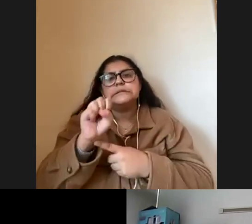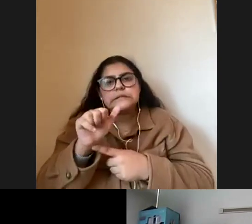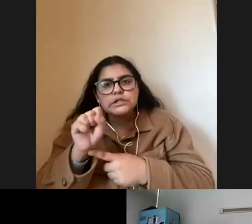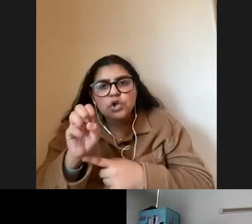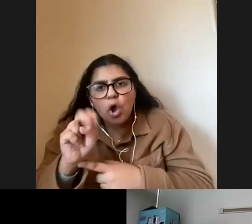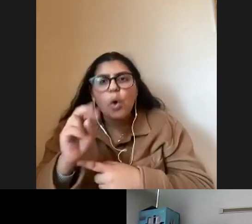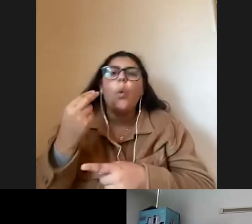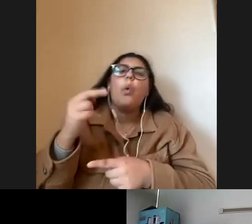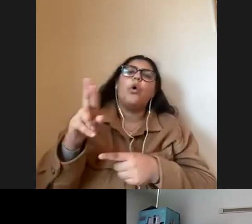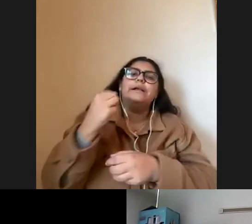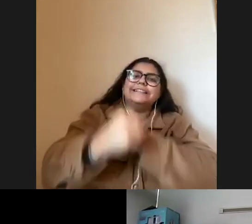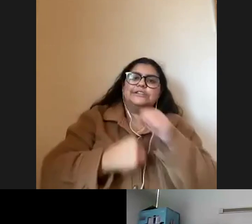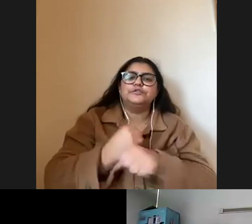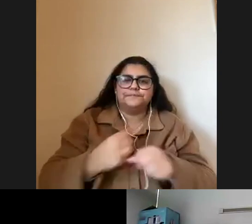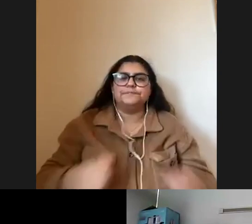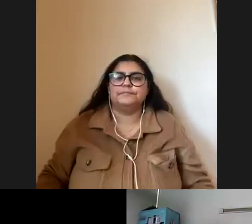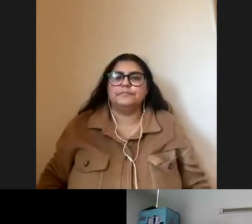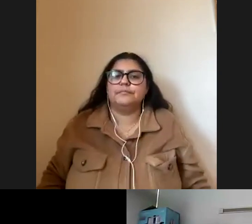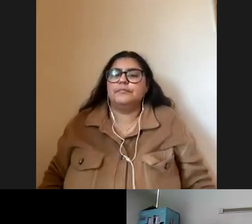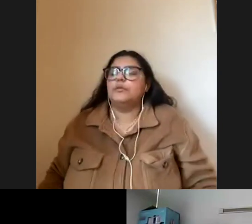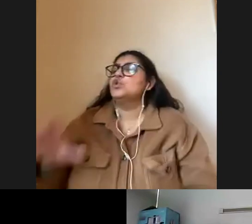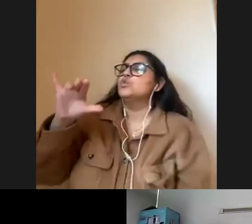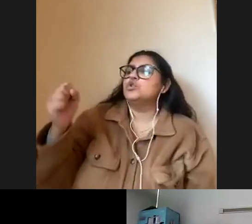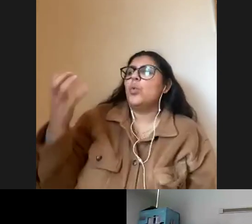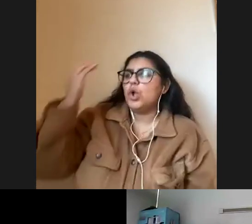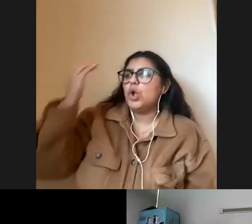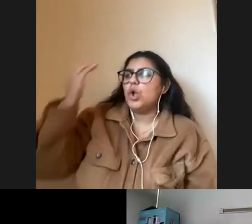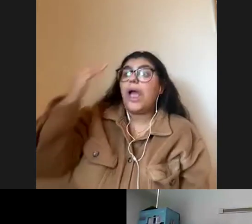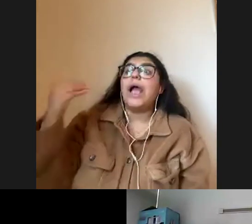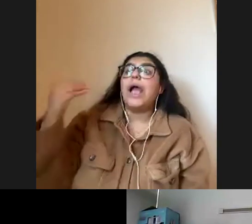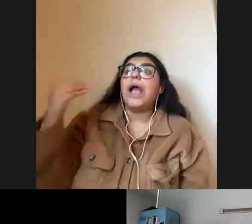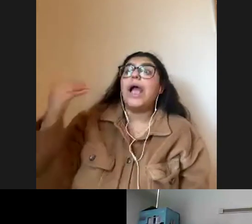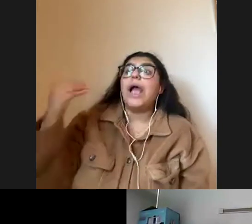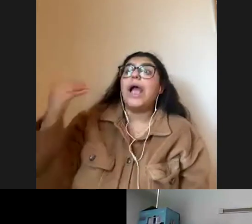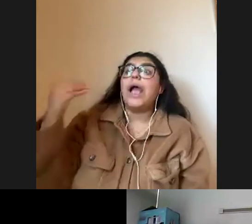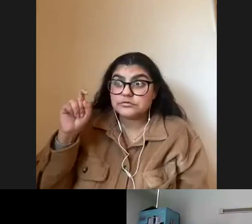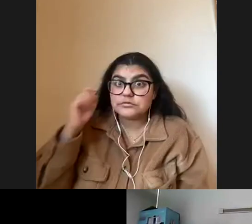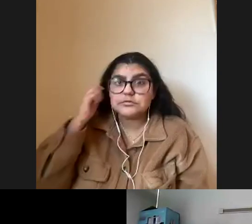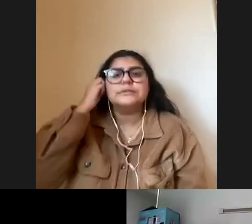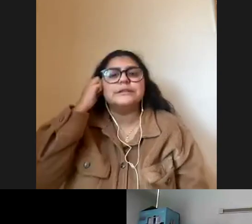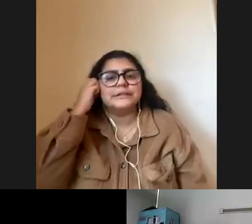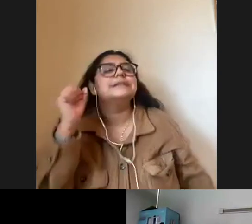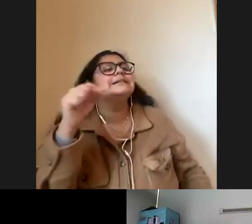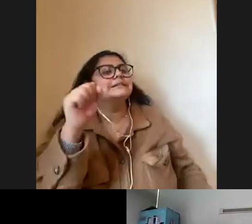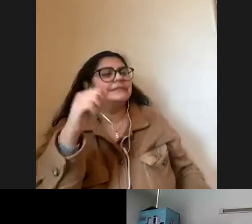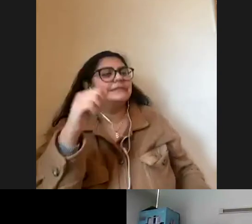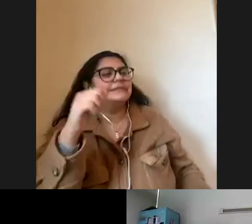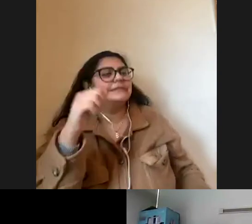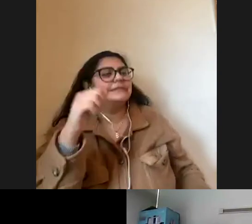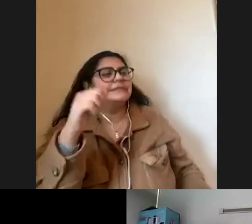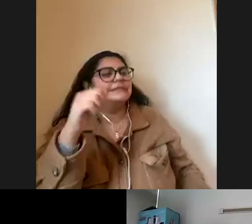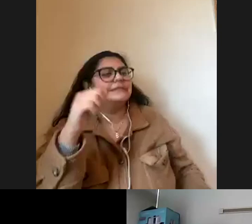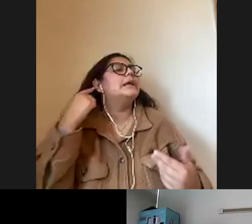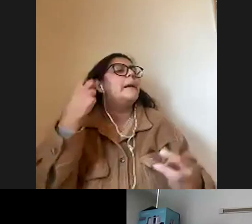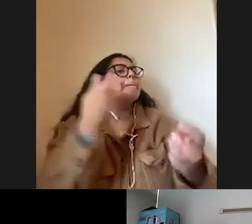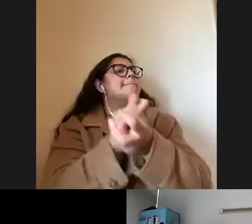Cool. Chris, I'd like to know, do fish have ears? Fish do have ears, yeah. So the ear bones that we use to